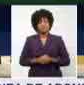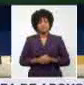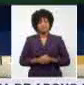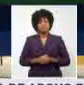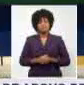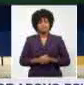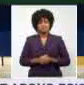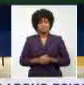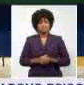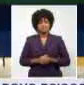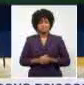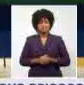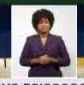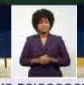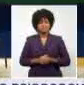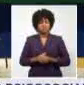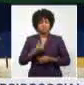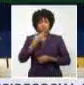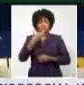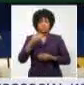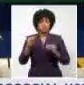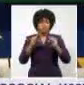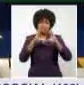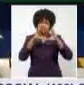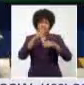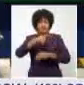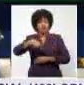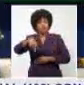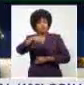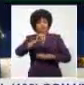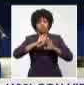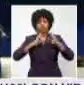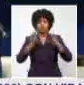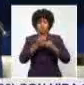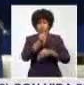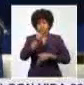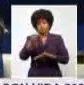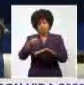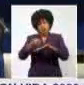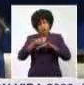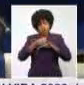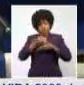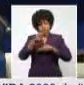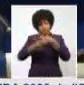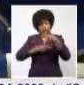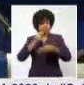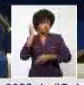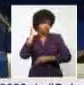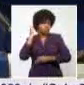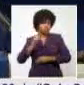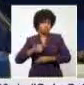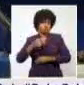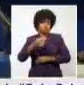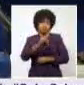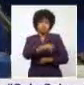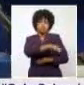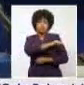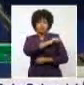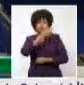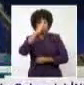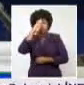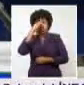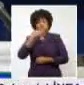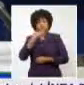Good morning to all those who help us with this briefing, and good morning to Abdiel, who is in the studio, and to all our